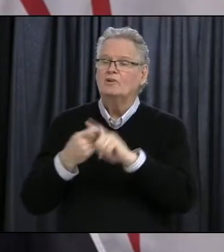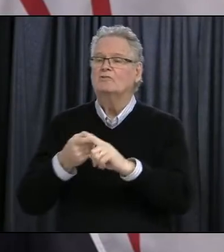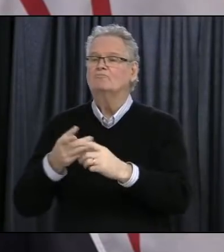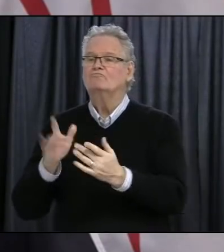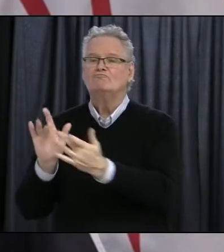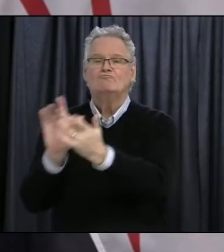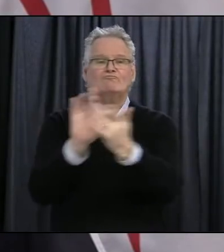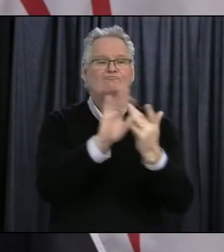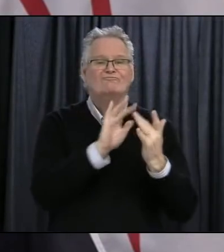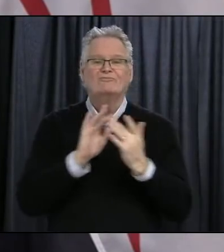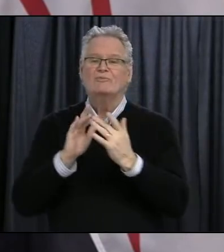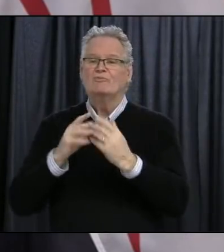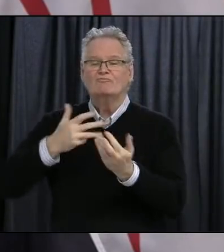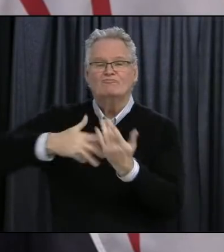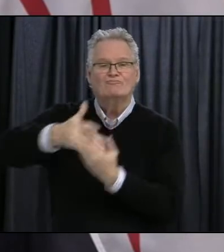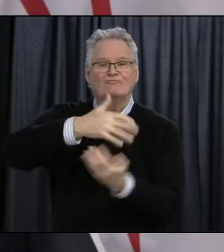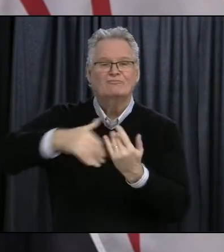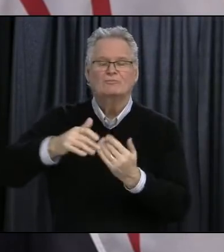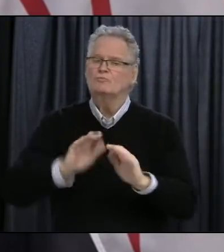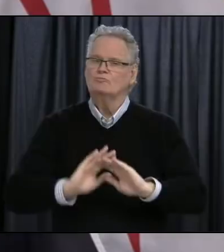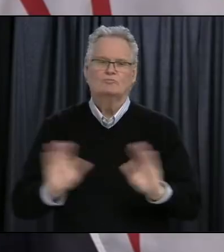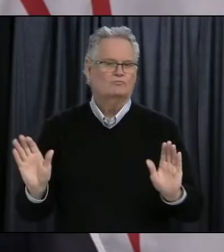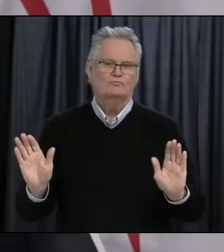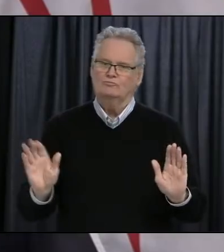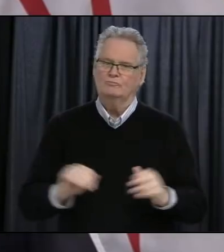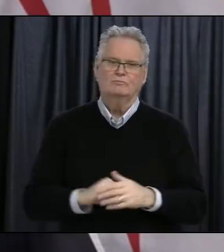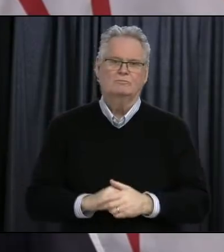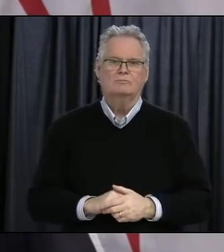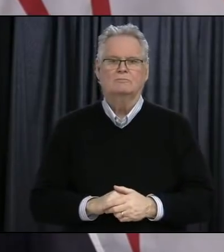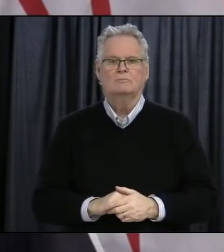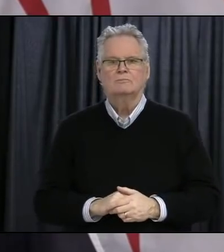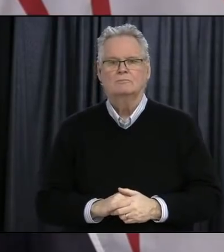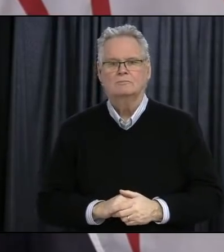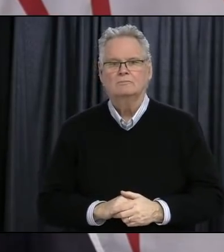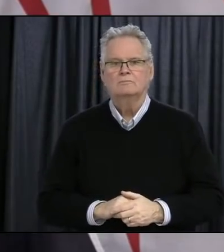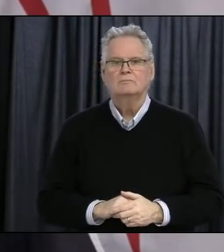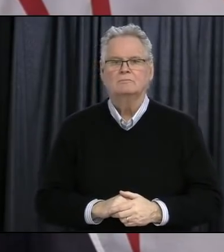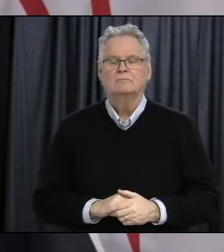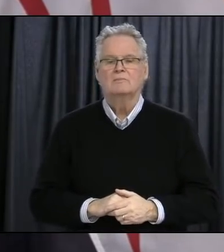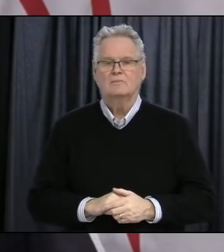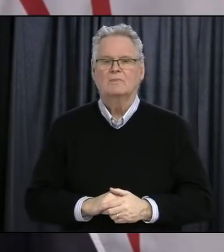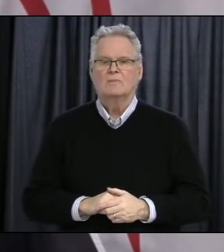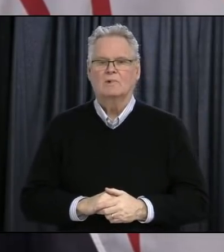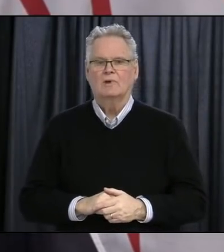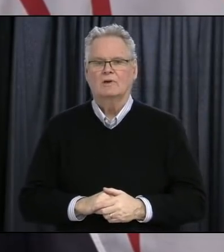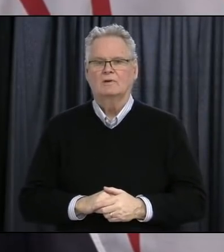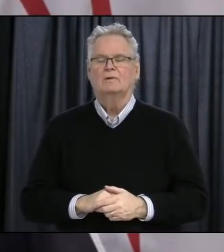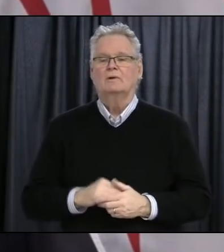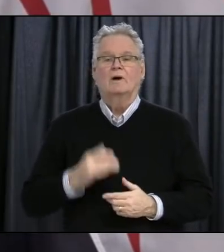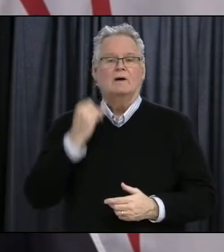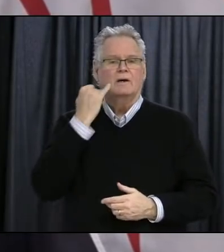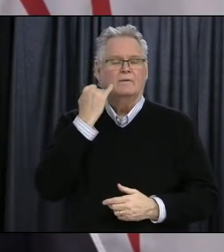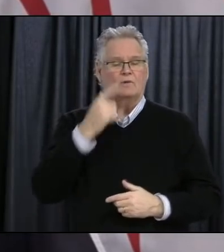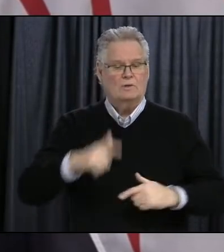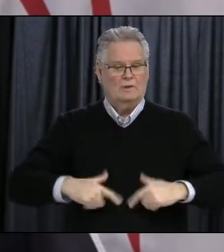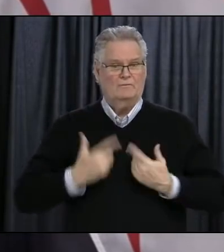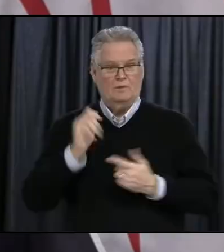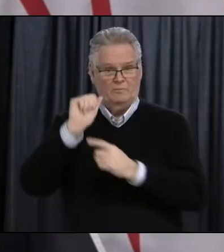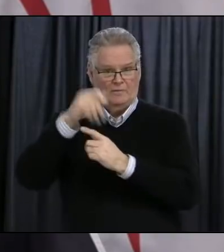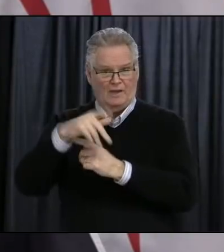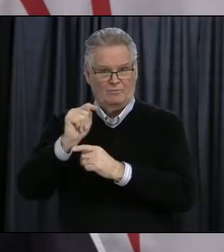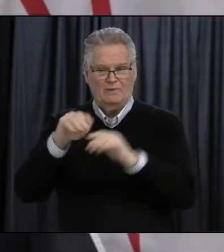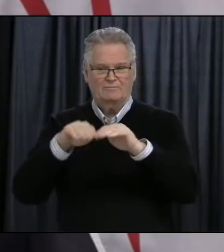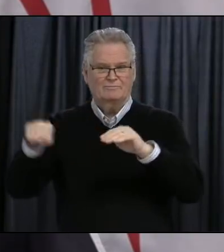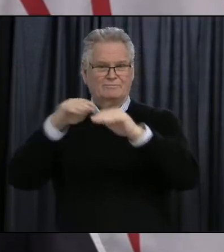live in a condominium or apartment building. For stage 3, the rotational worker can book a test for days 7 to